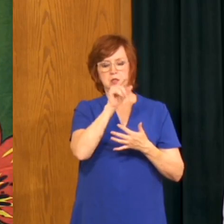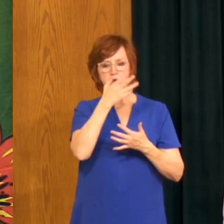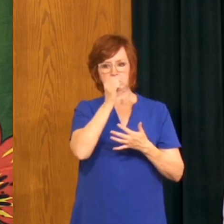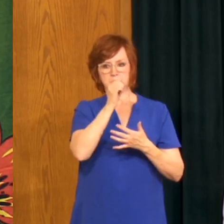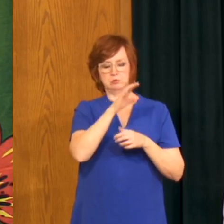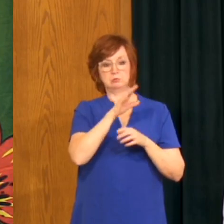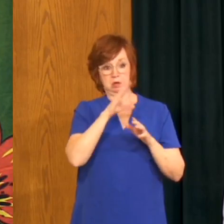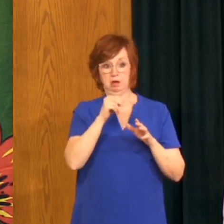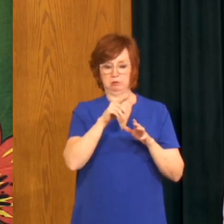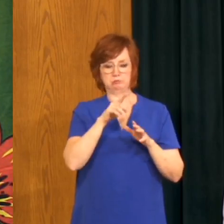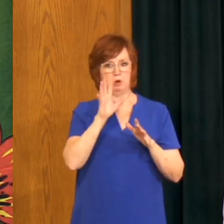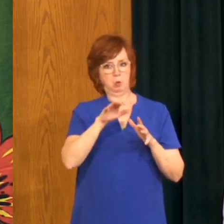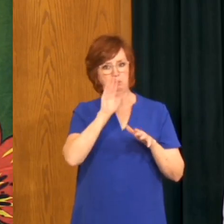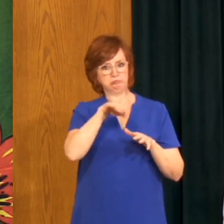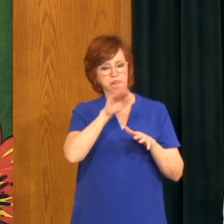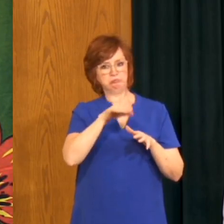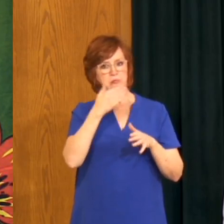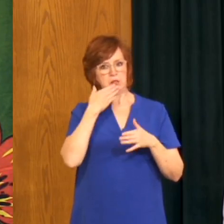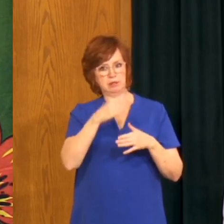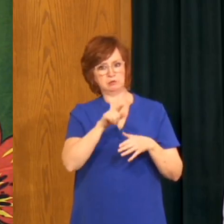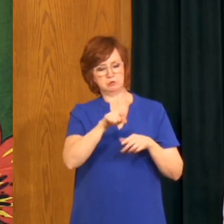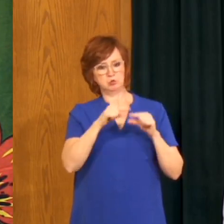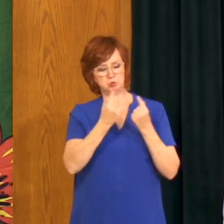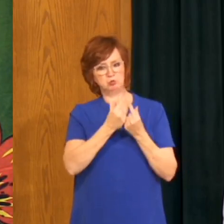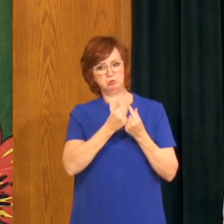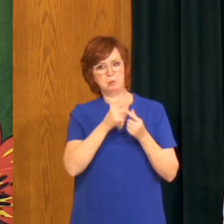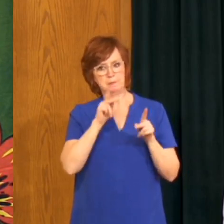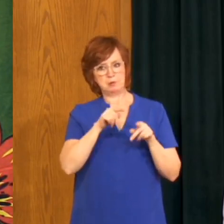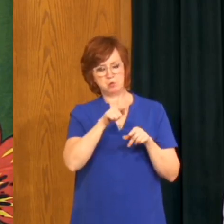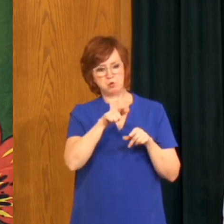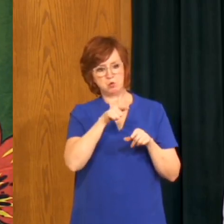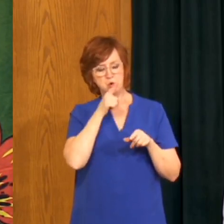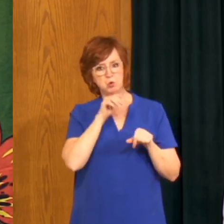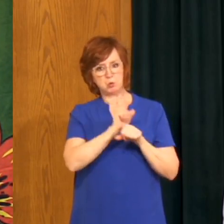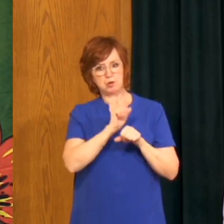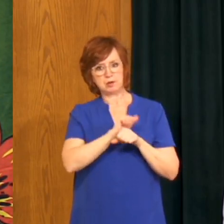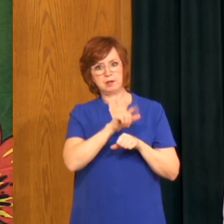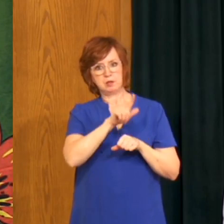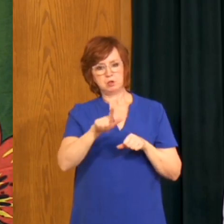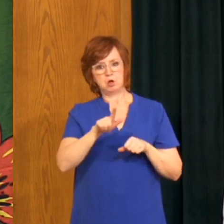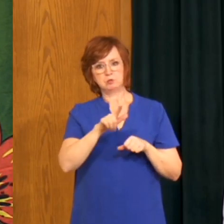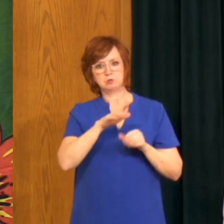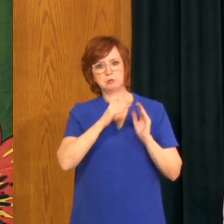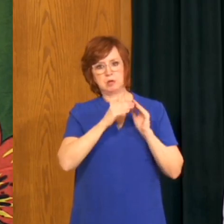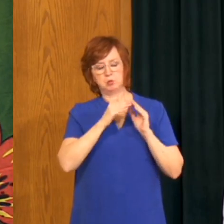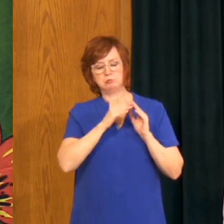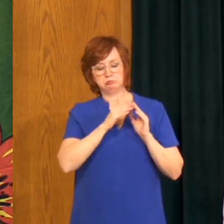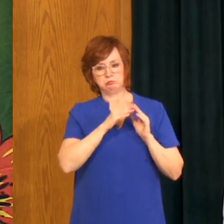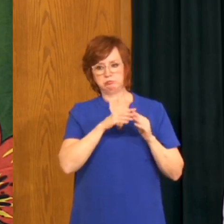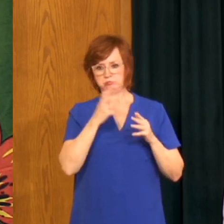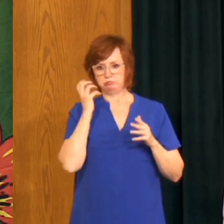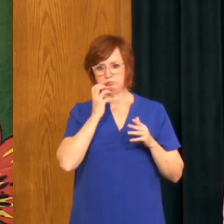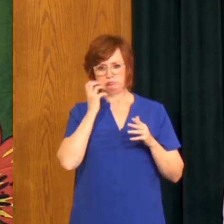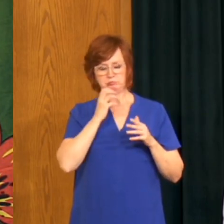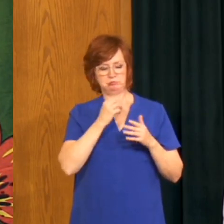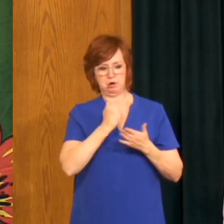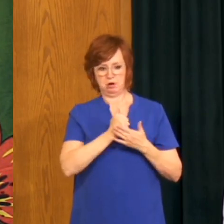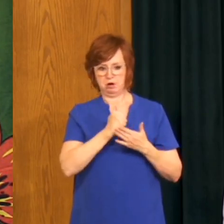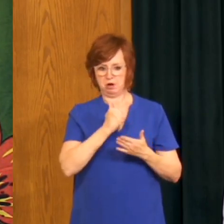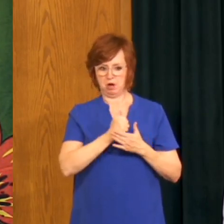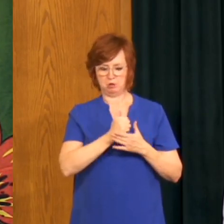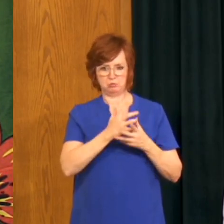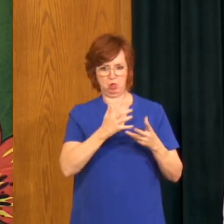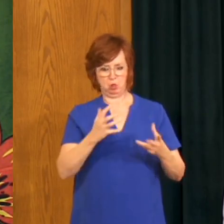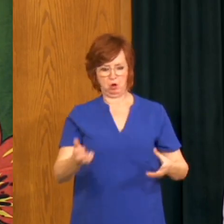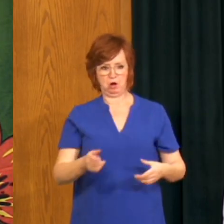to thank not only all of the individuals that were helping out with the outbreak that we had in La Loche and